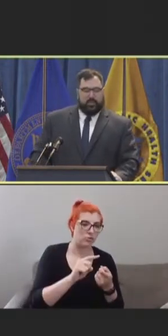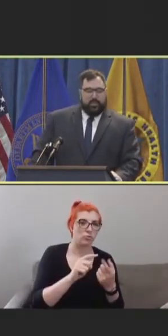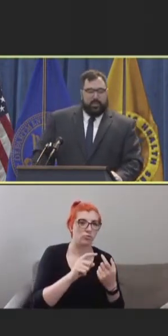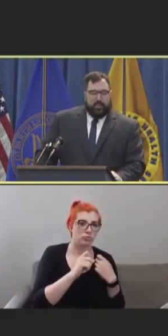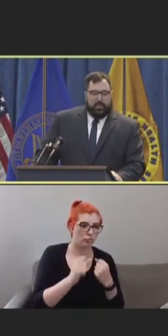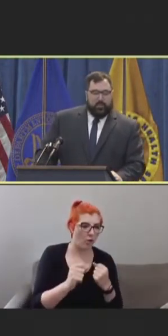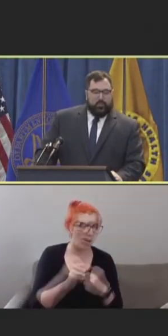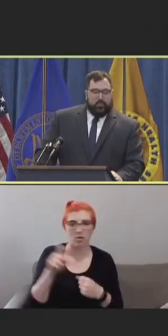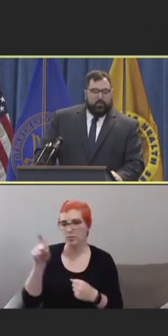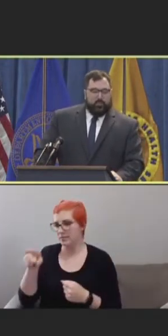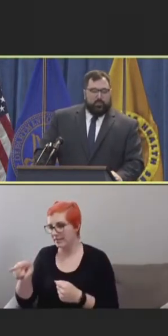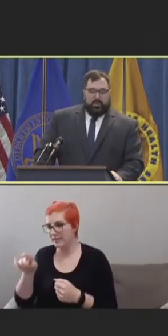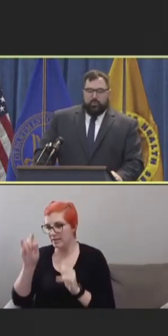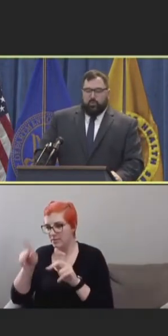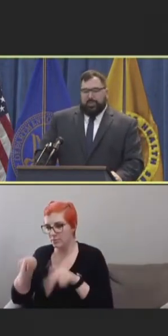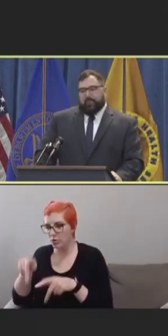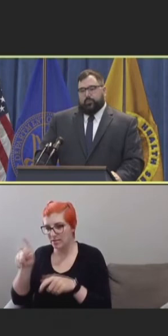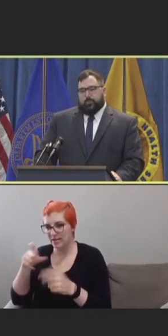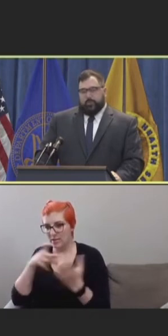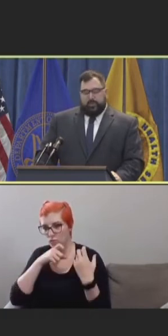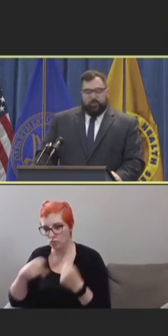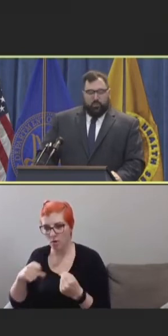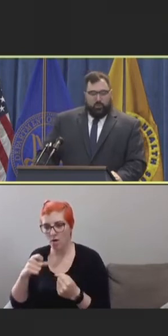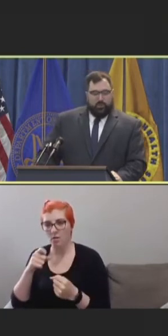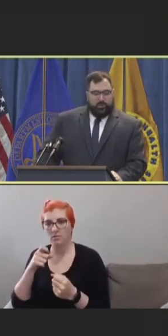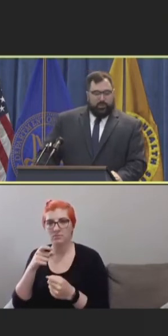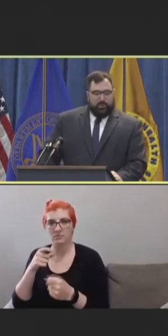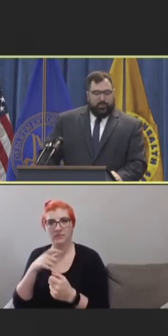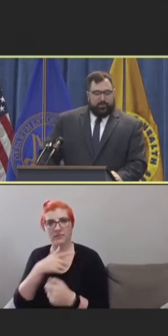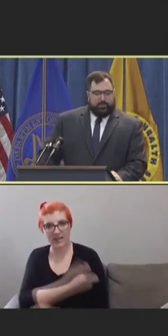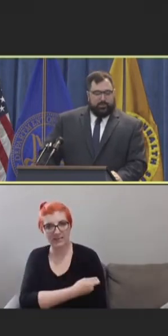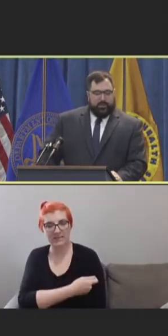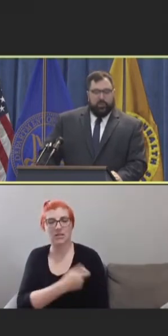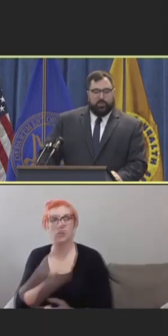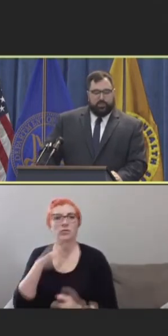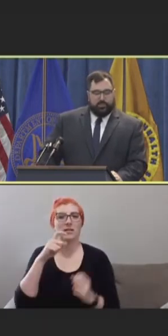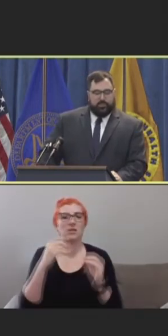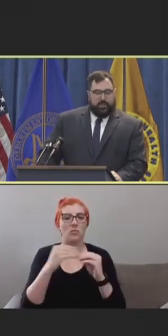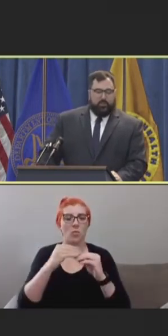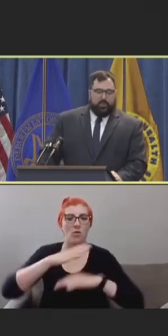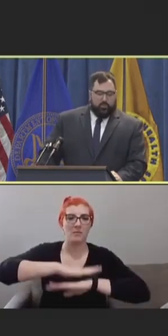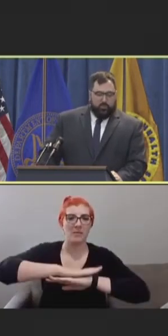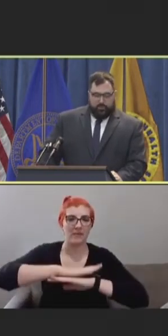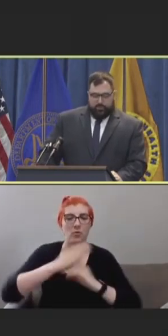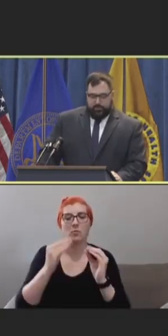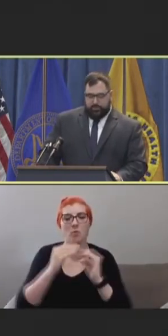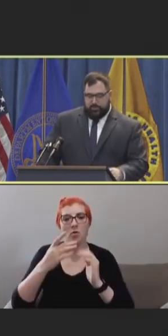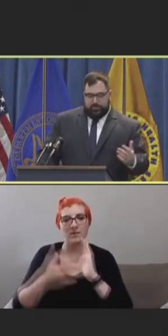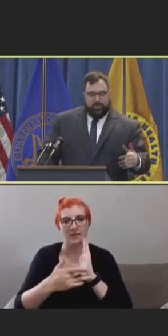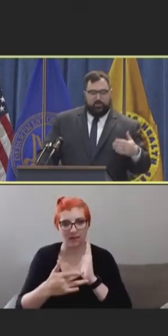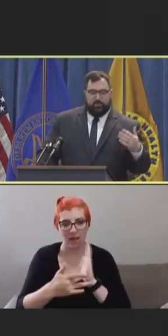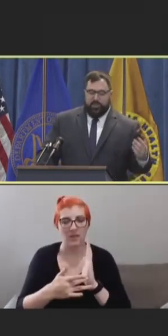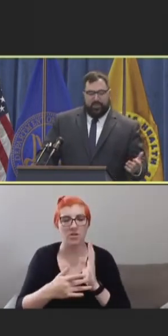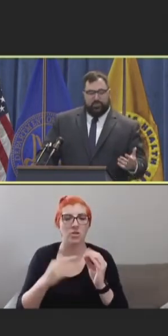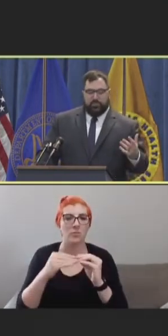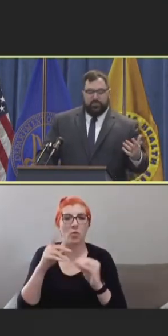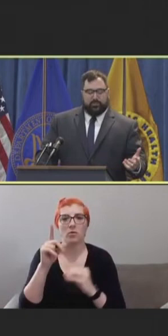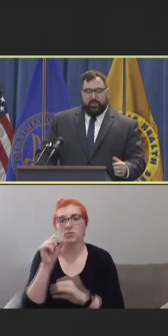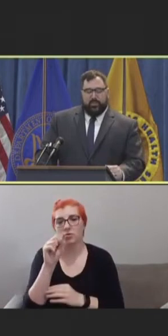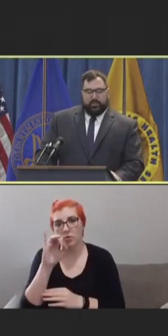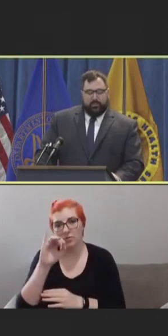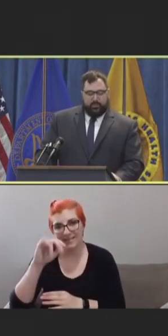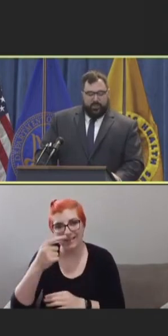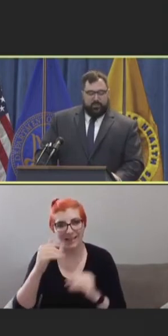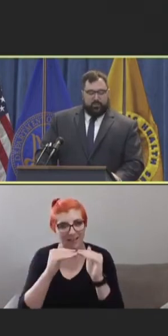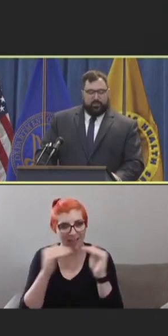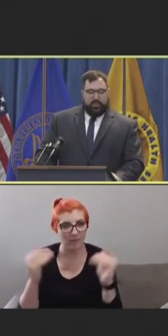vaccine, we need more platforms, we need more technologies, we need more dosing levels, adjuvants,